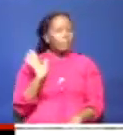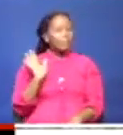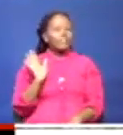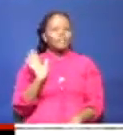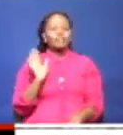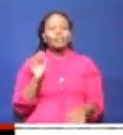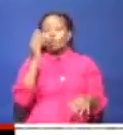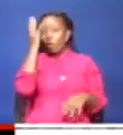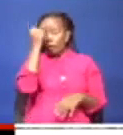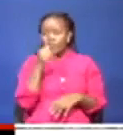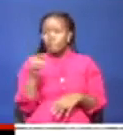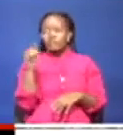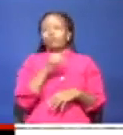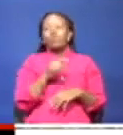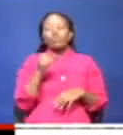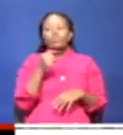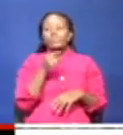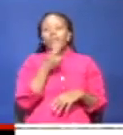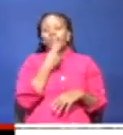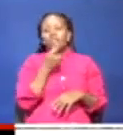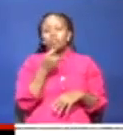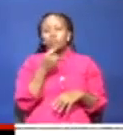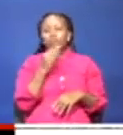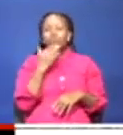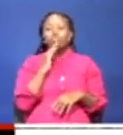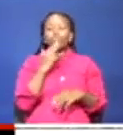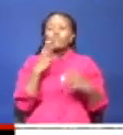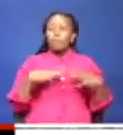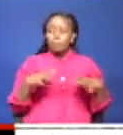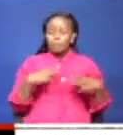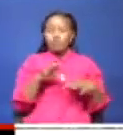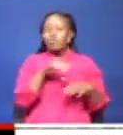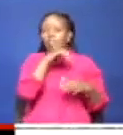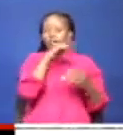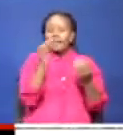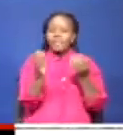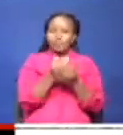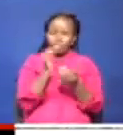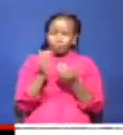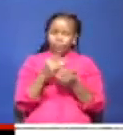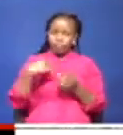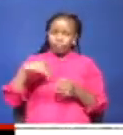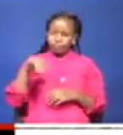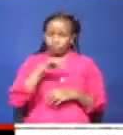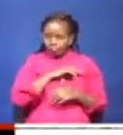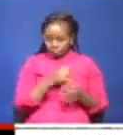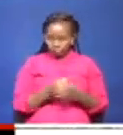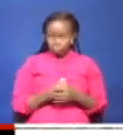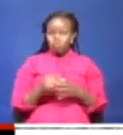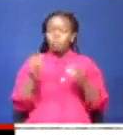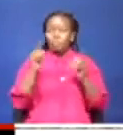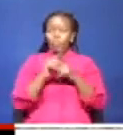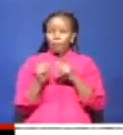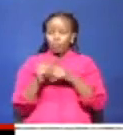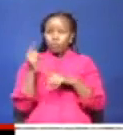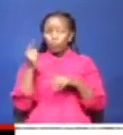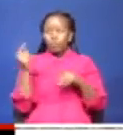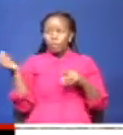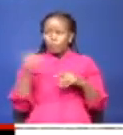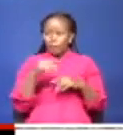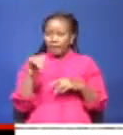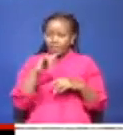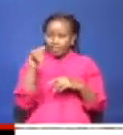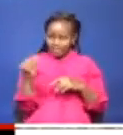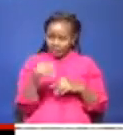maana tumeona sisi kama Waluya, yeye anatujali. Sina mna hivyo? Kwa maana sa kutoka January,